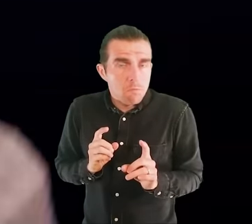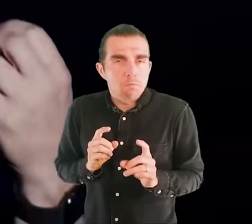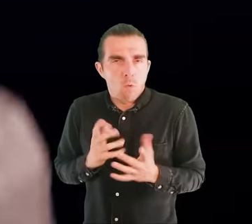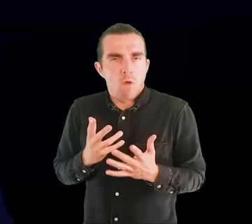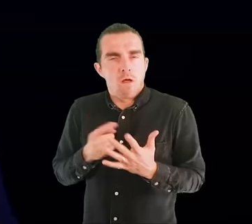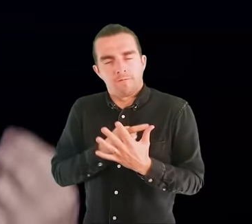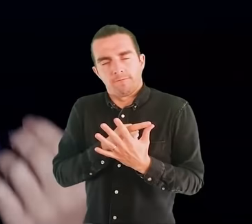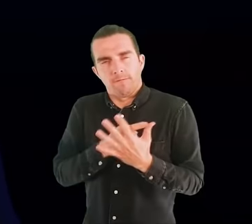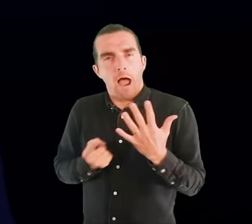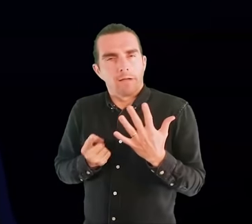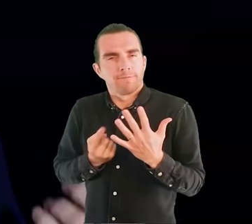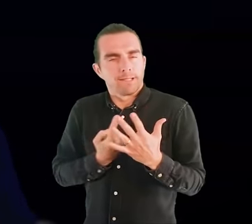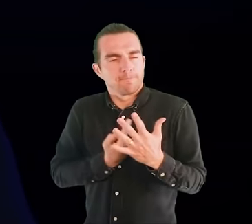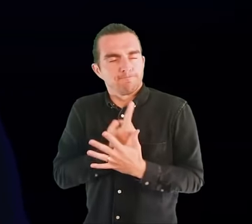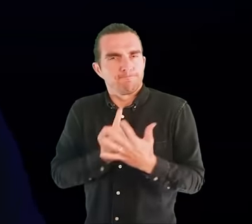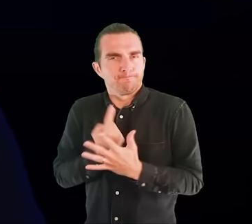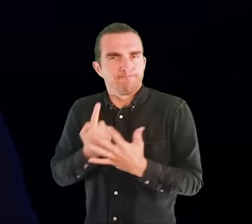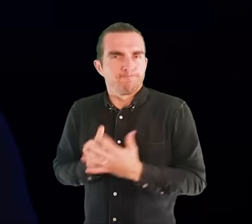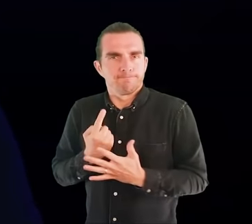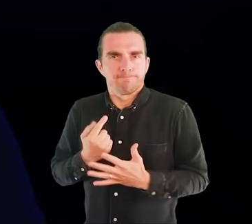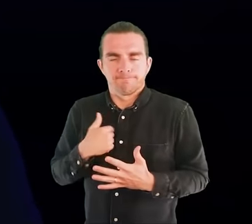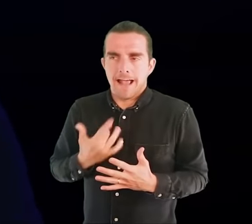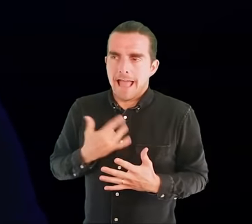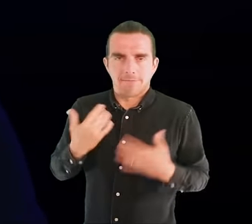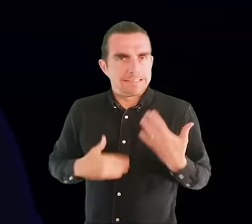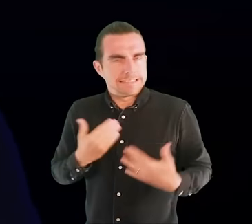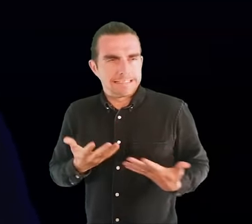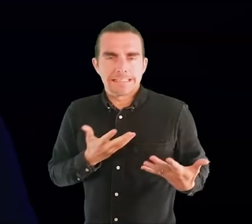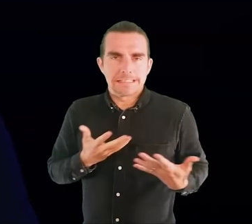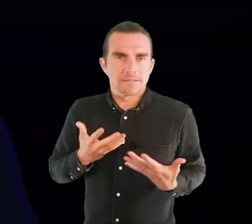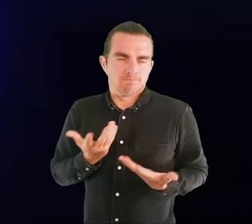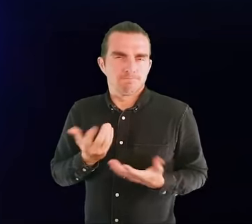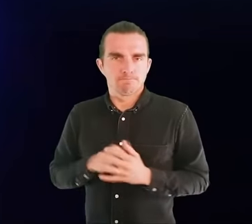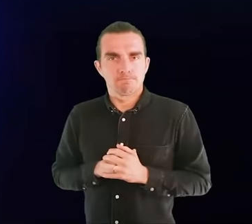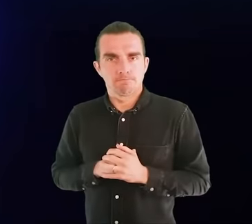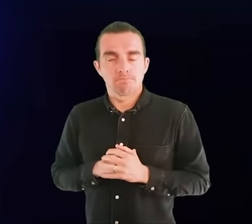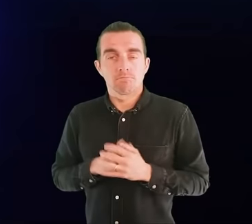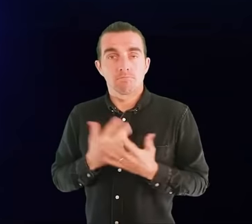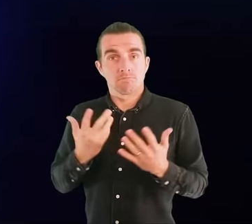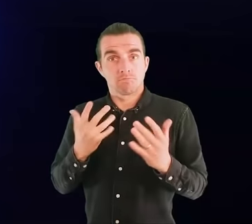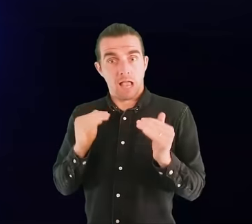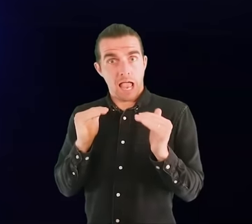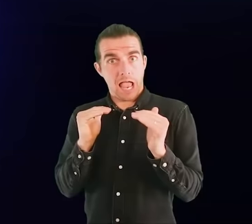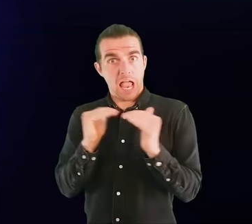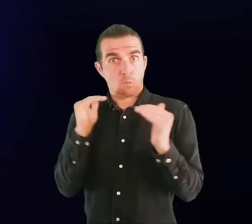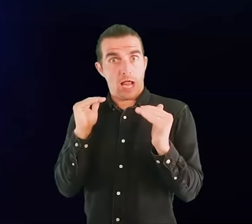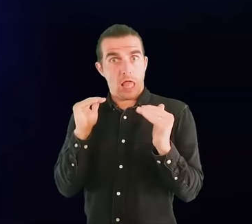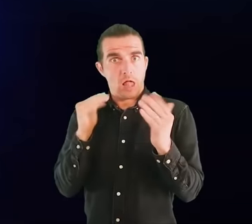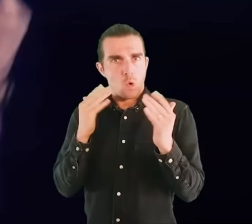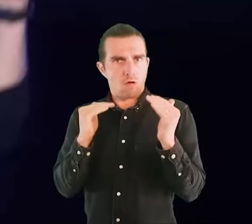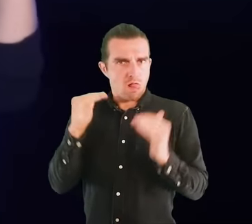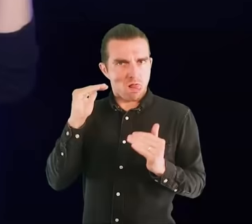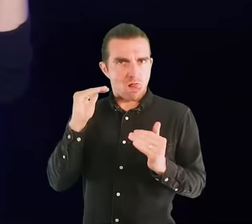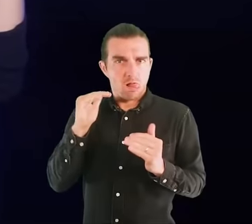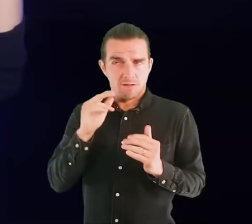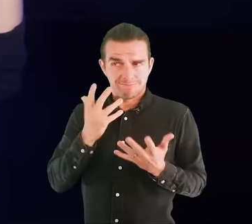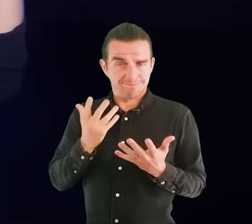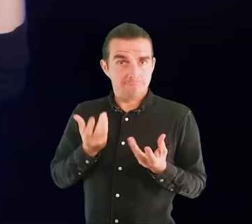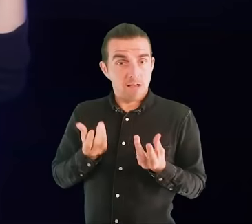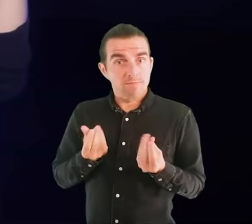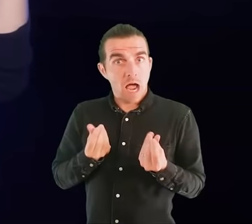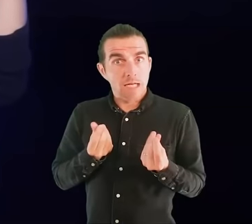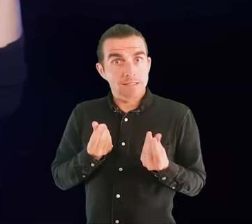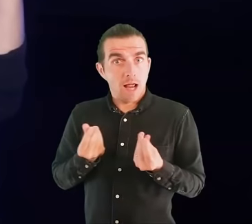wealth as 7 billion people on that planet. Would longer lifespans increase this